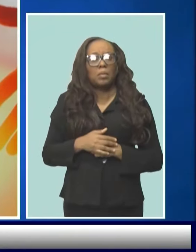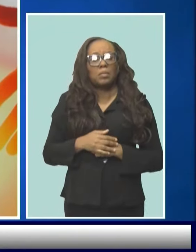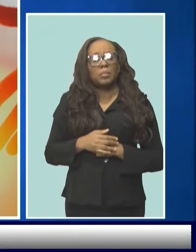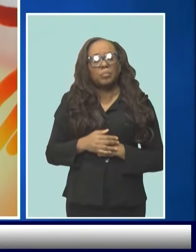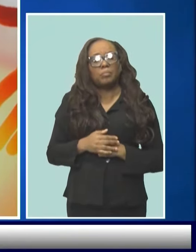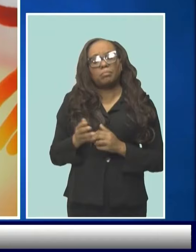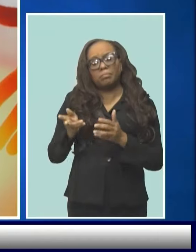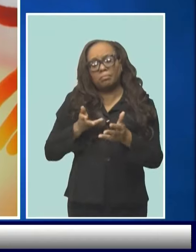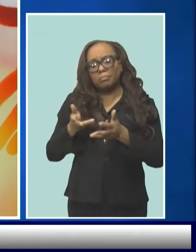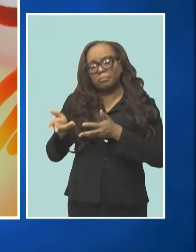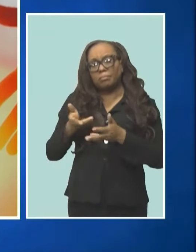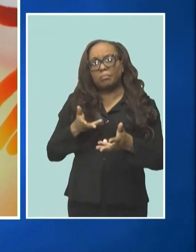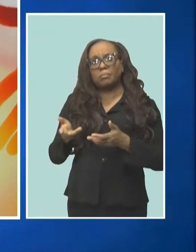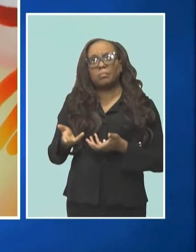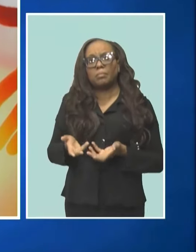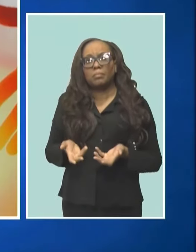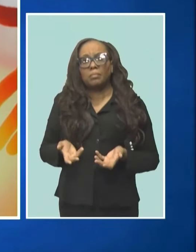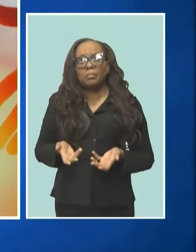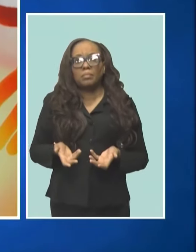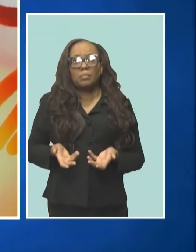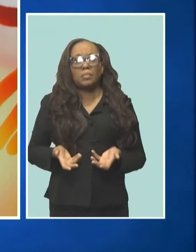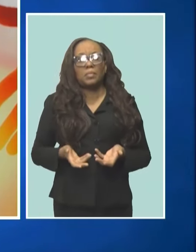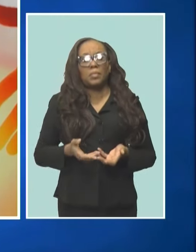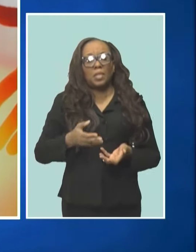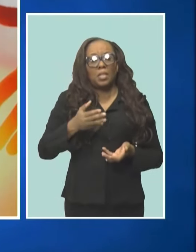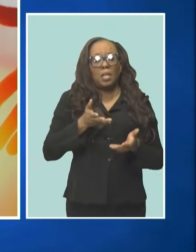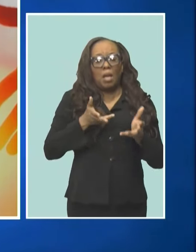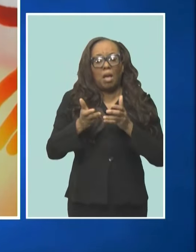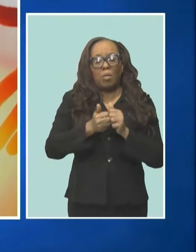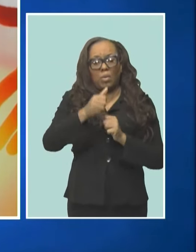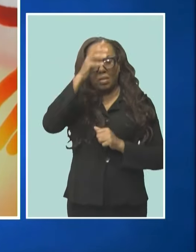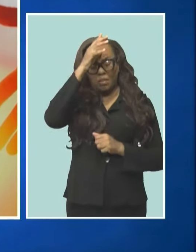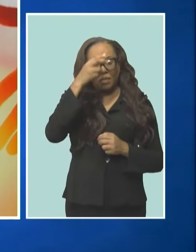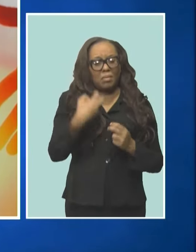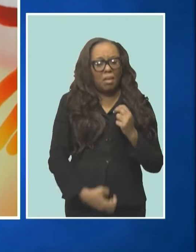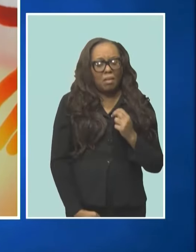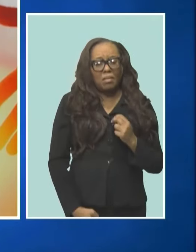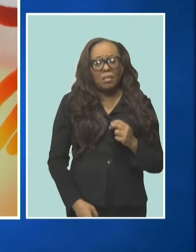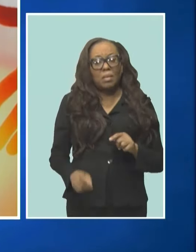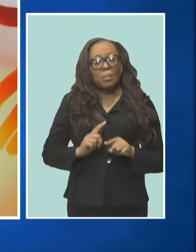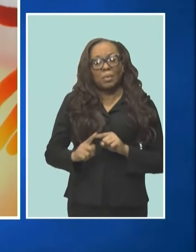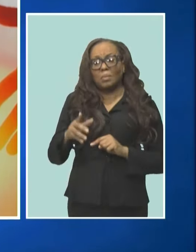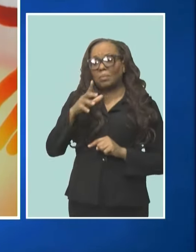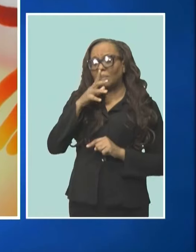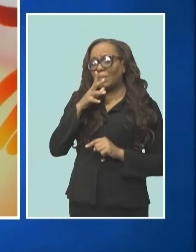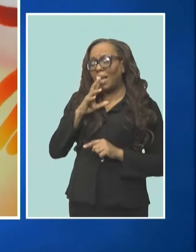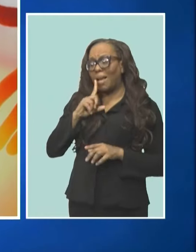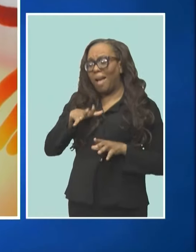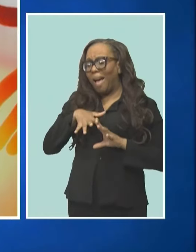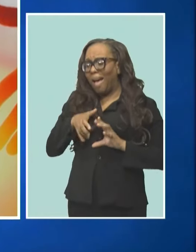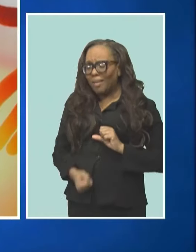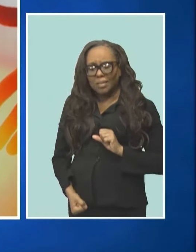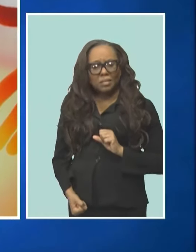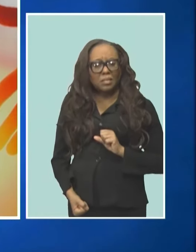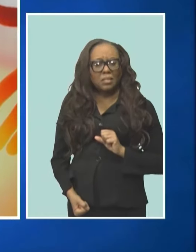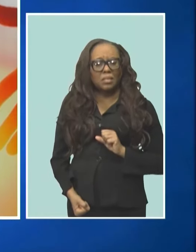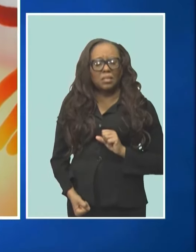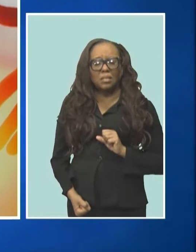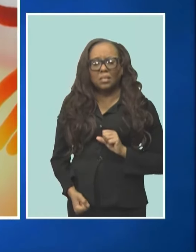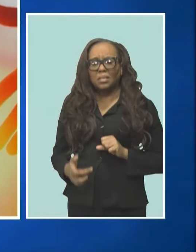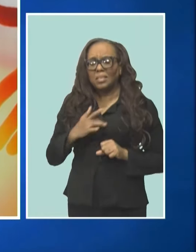And if the conversation with the father was difficult, then the conversation with the mother was gut-wrenching. And I don't